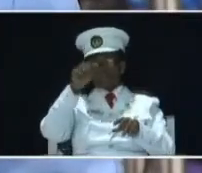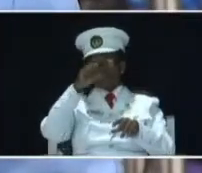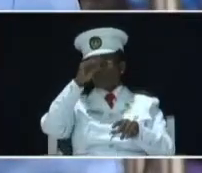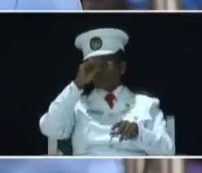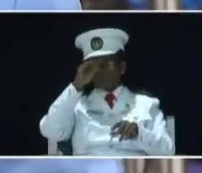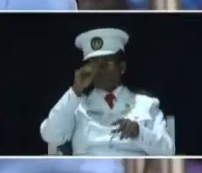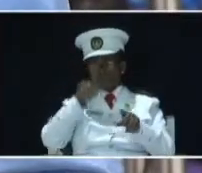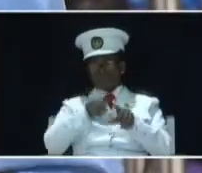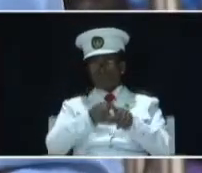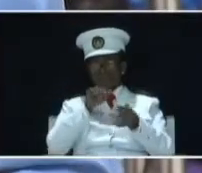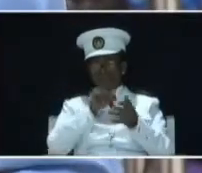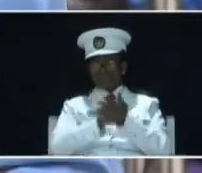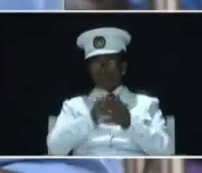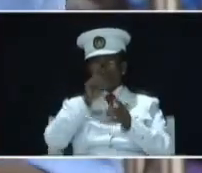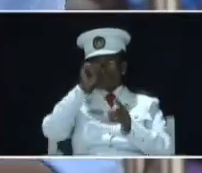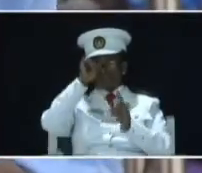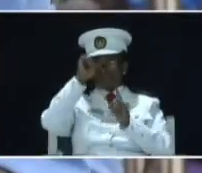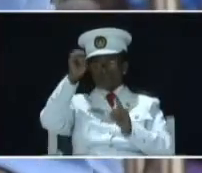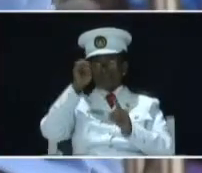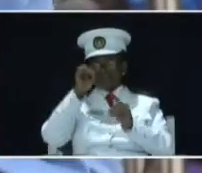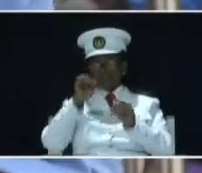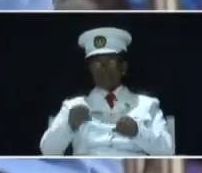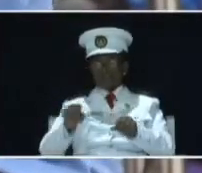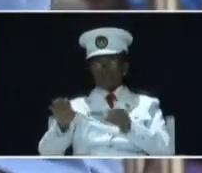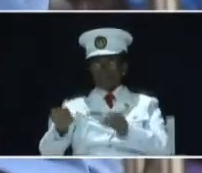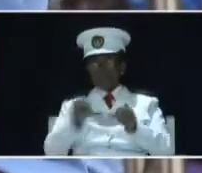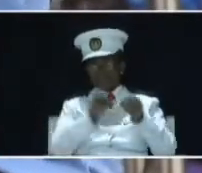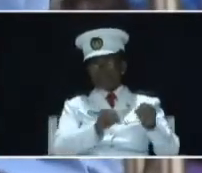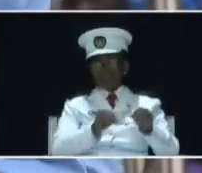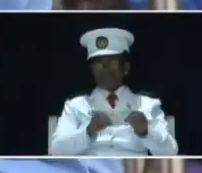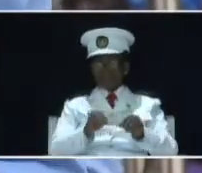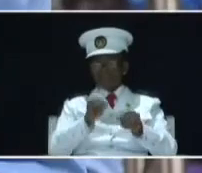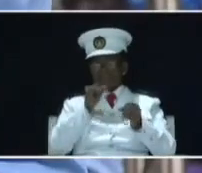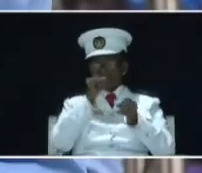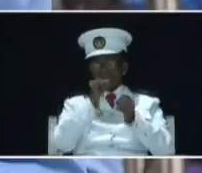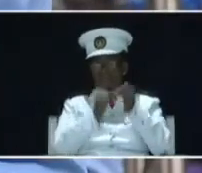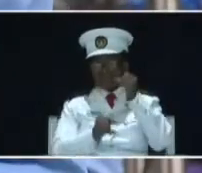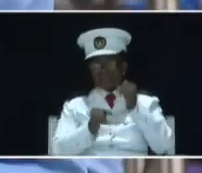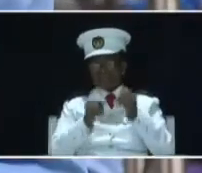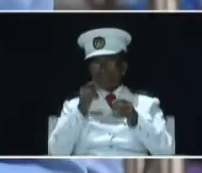so that he can put an end to his anger against our nation,